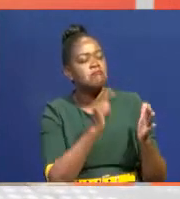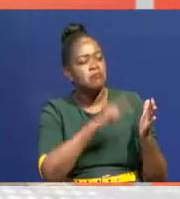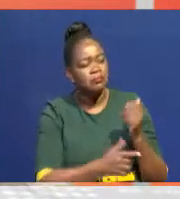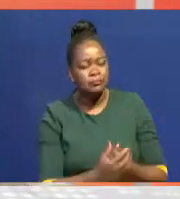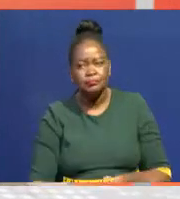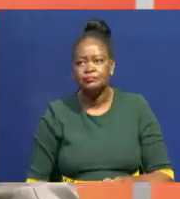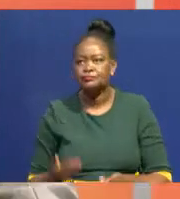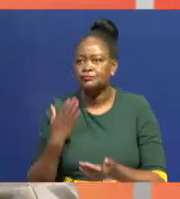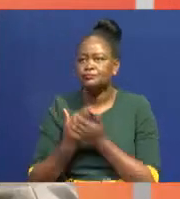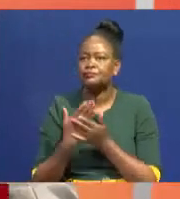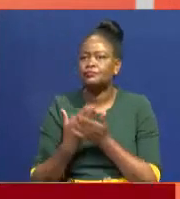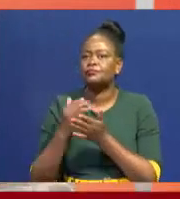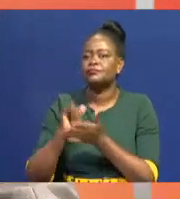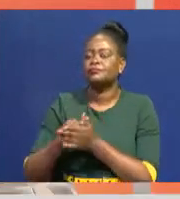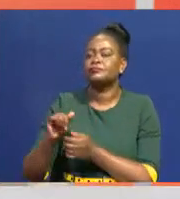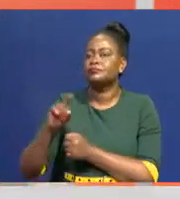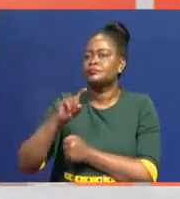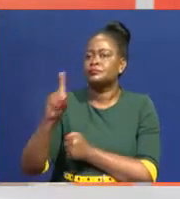think